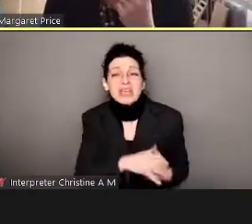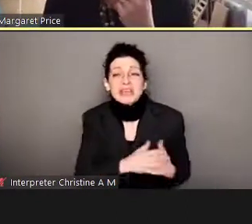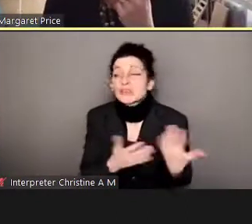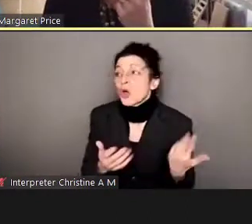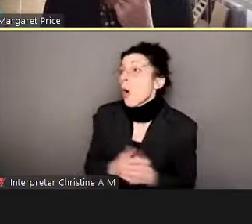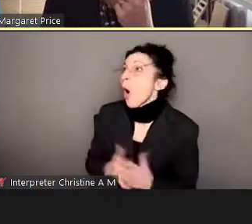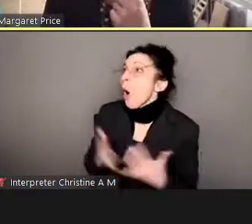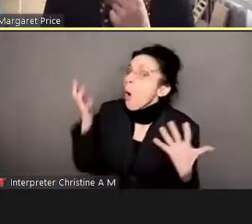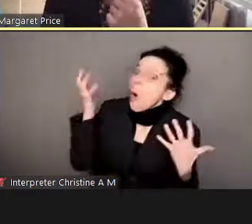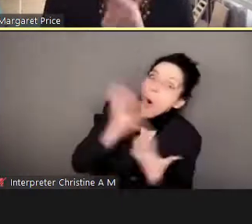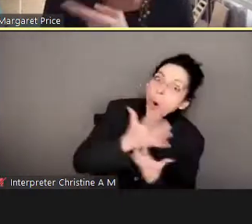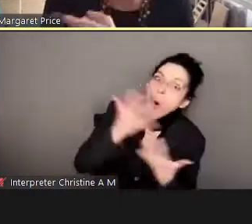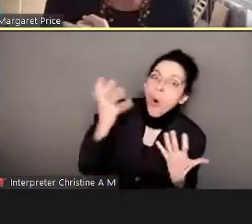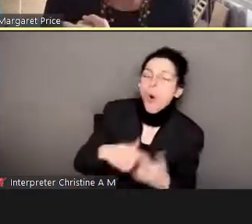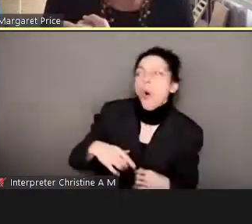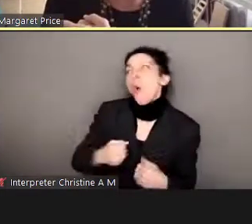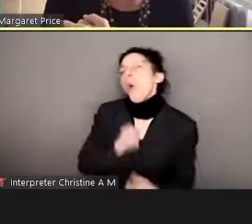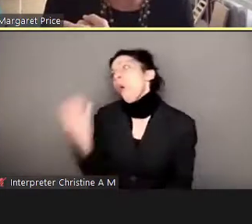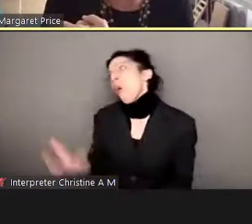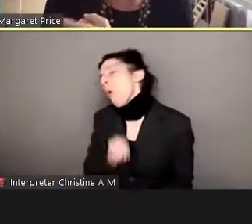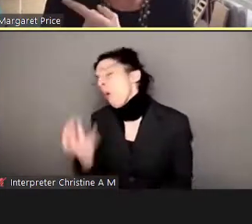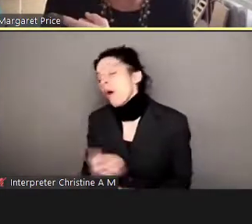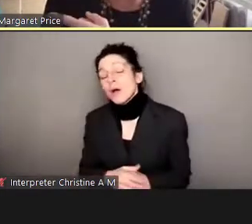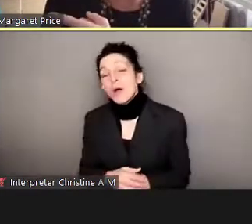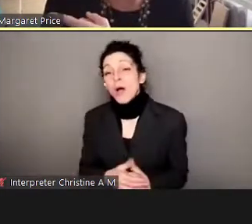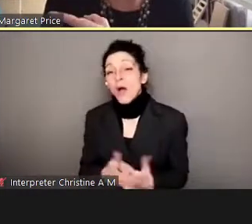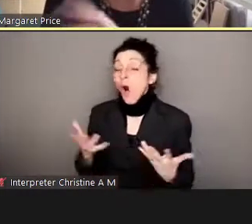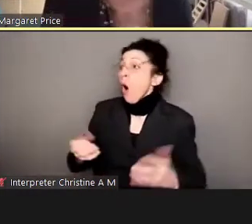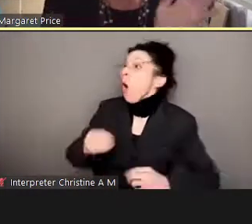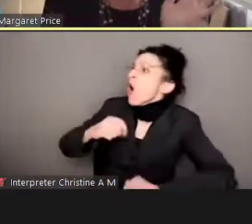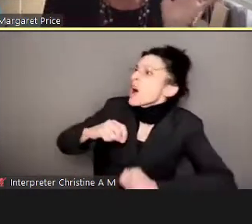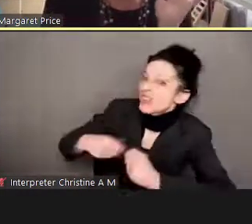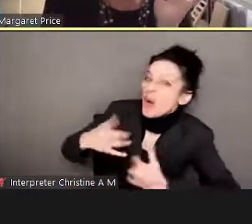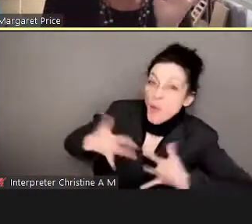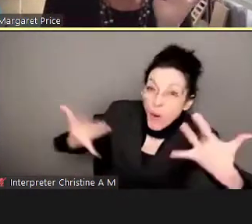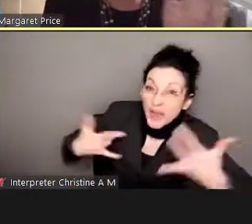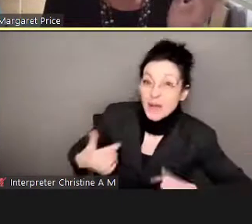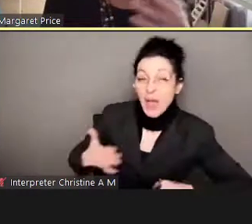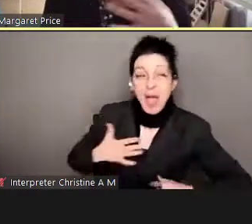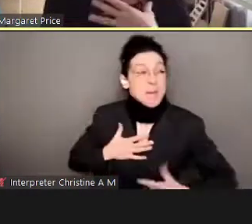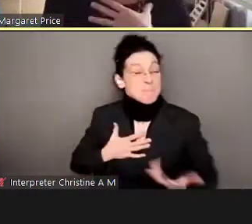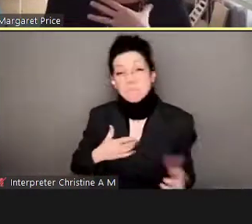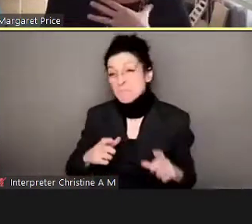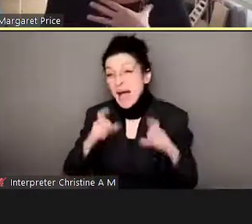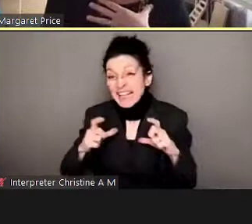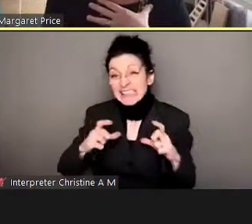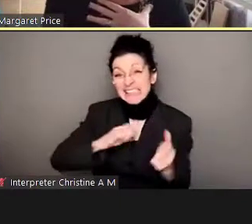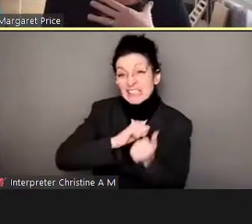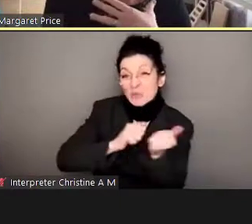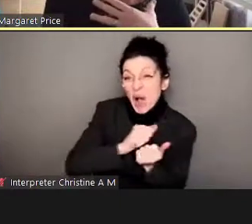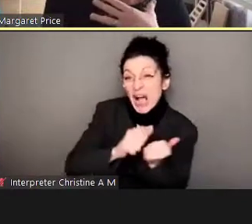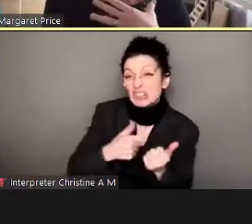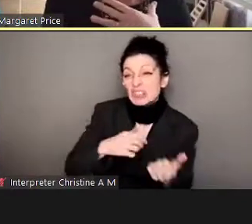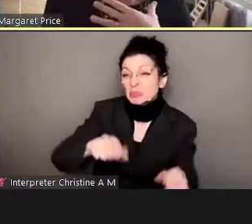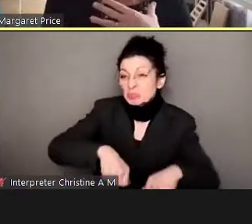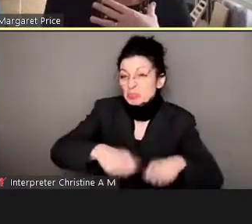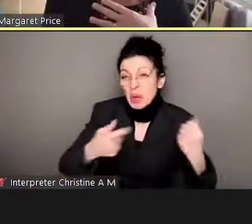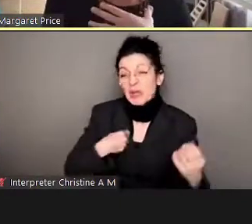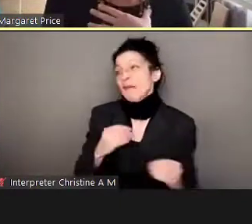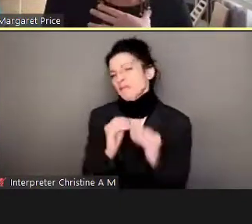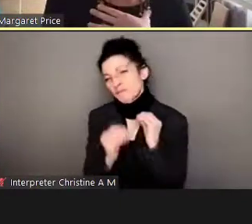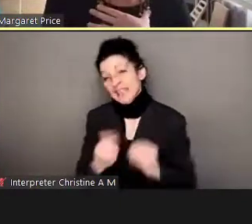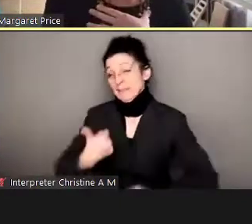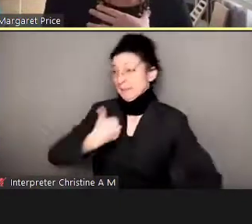Or, I just fixed a dishwasher by myself. It just a lot, to my mind, it is a